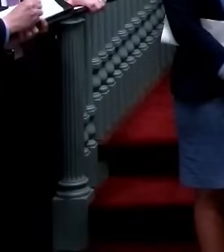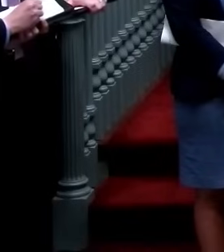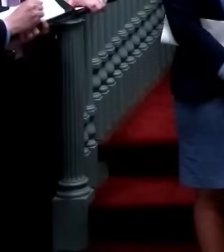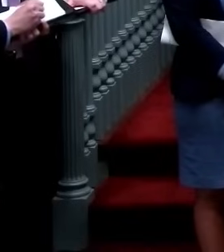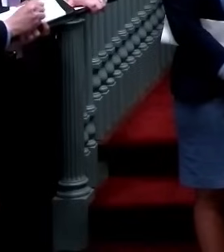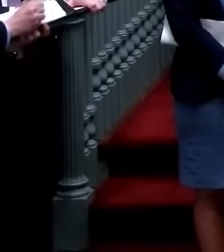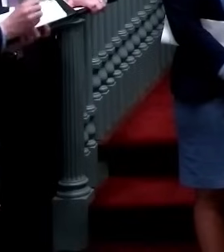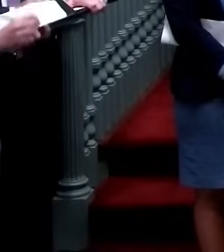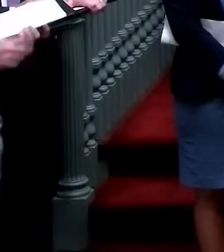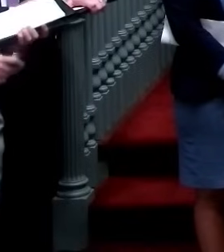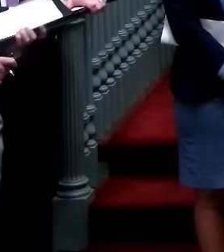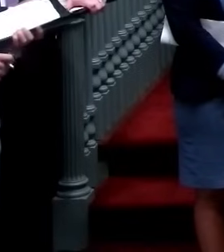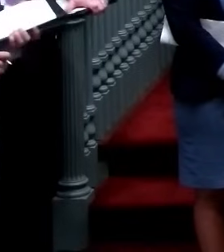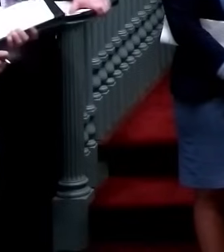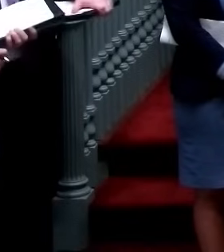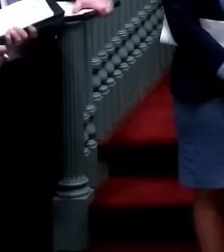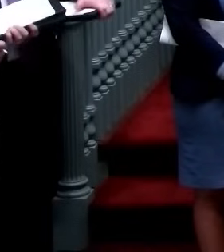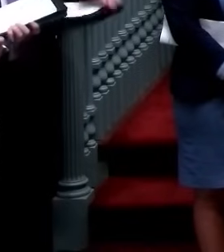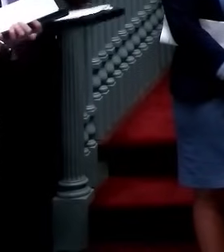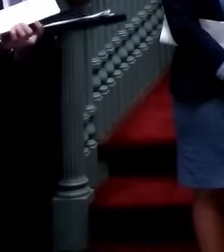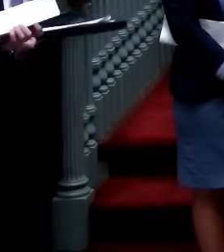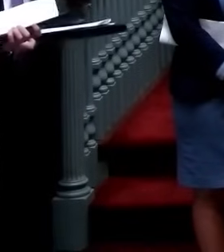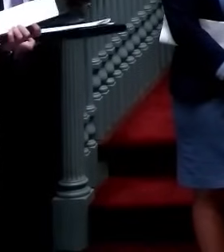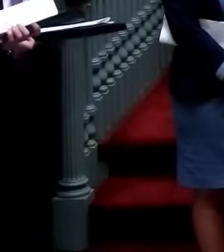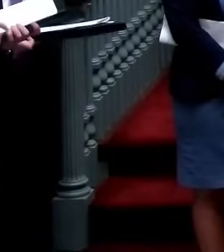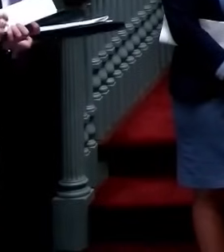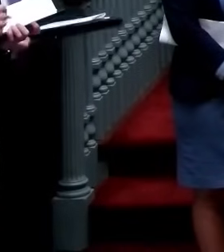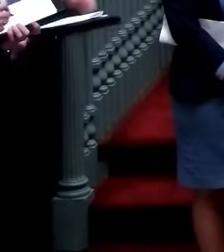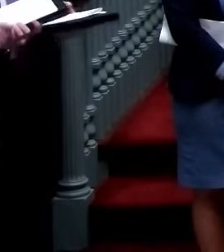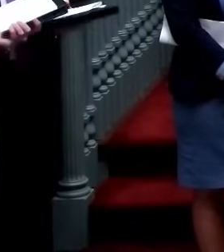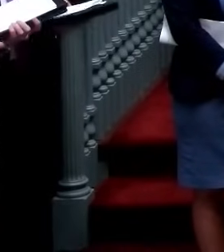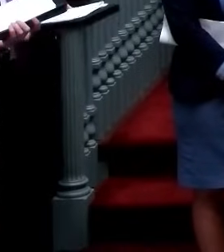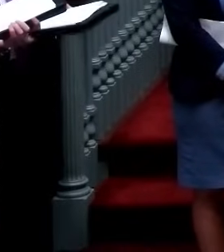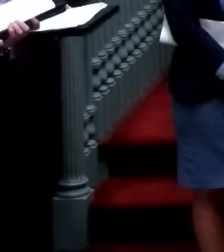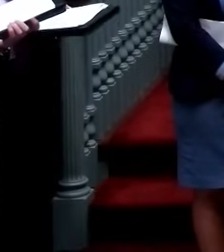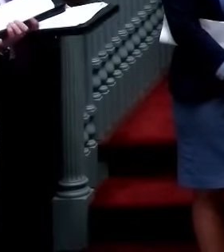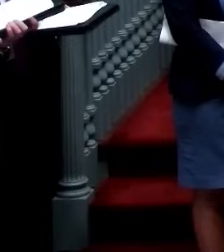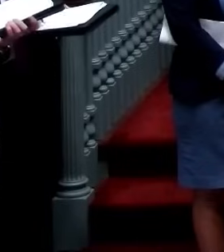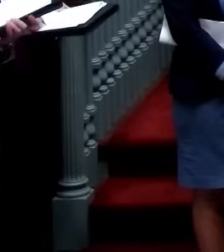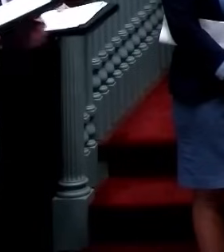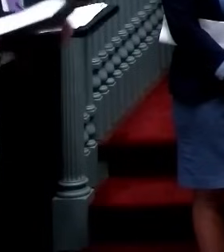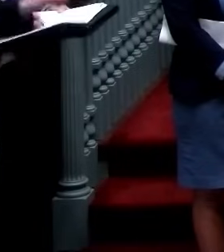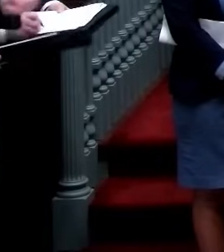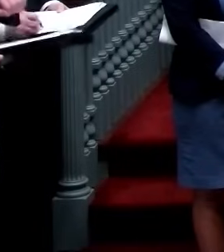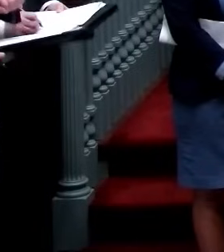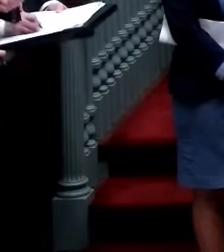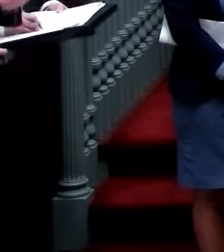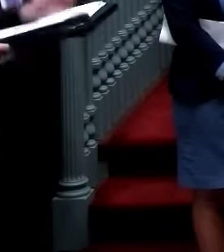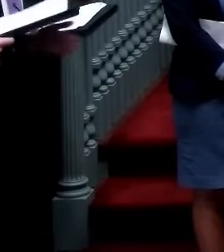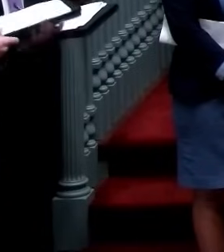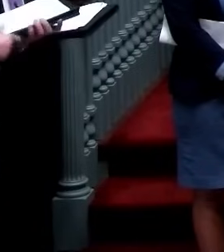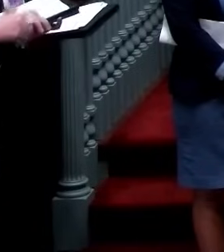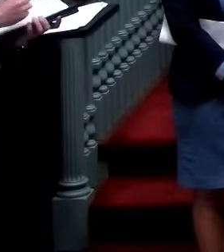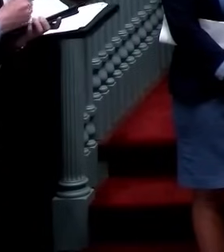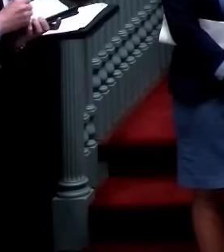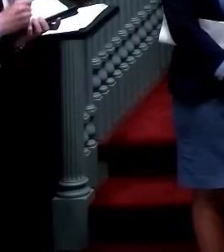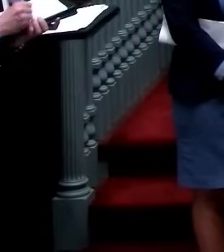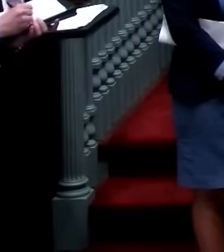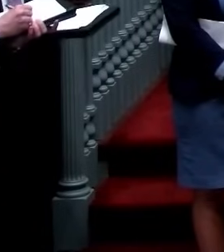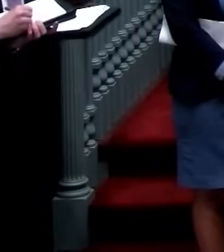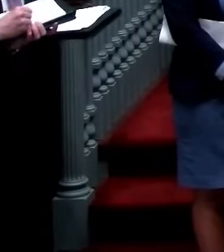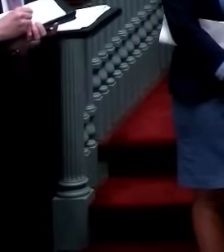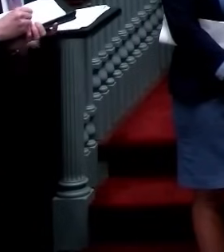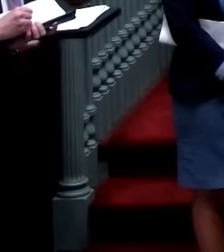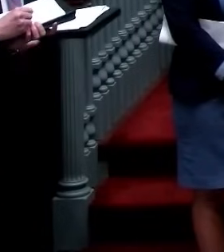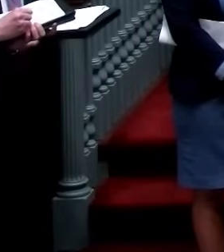moved. Senator Townsend. Thank you, Madam President. I move you appoint a committee of 4 to escort the Governor of the State of Delaware to the